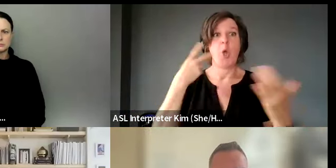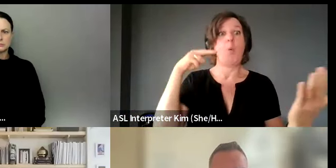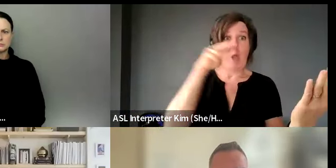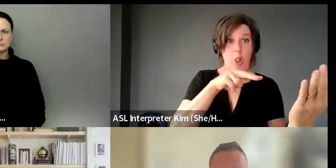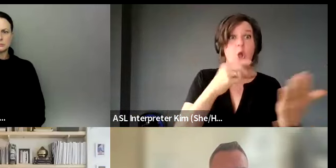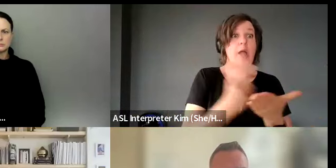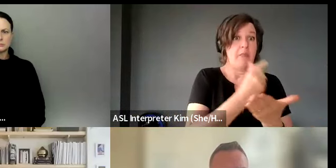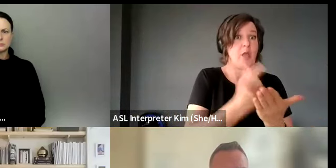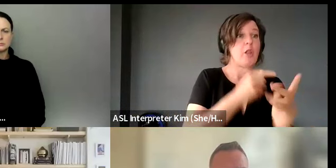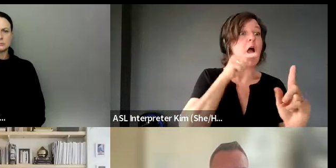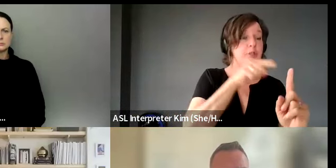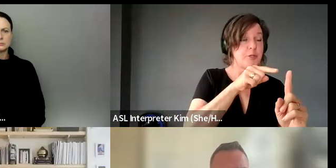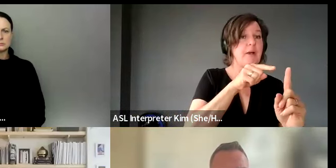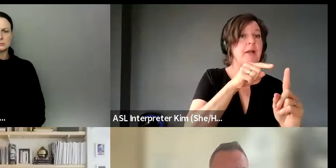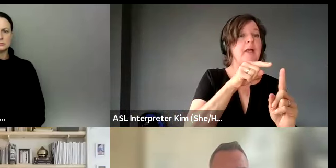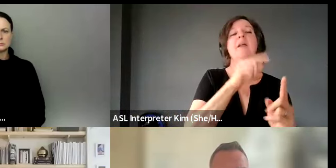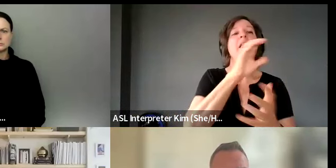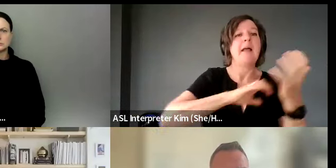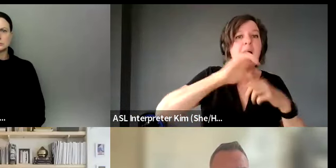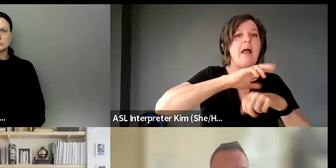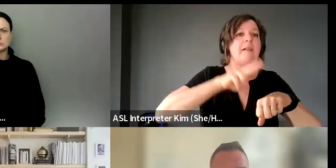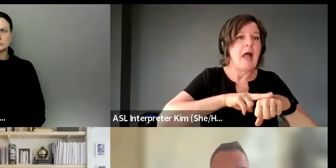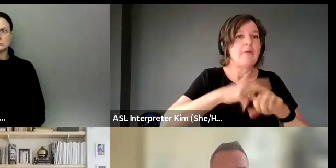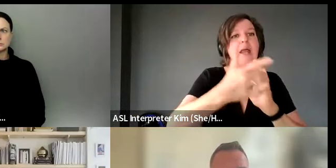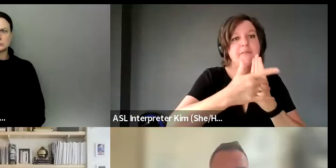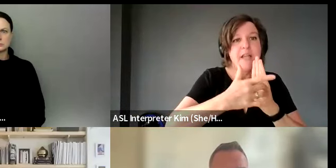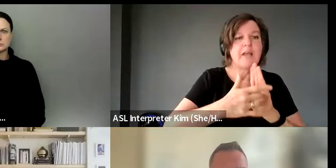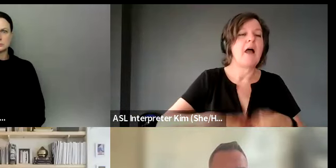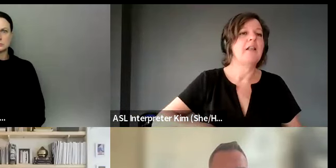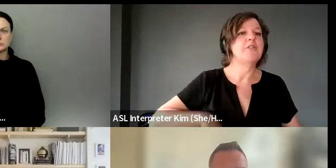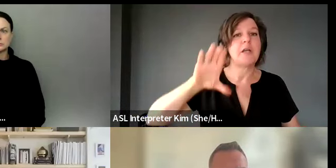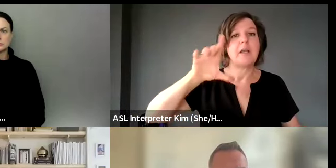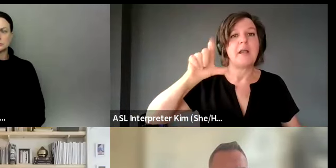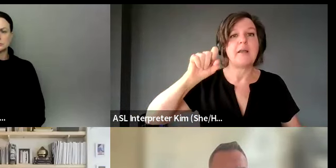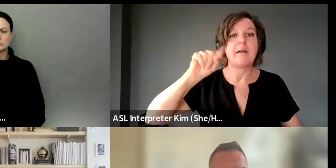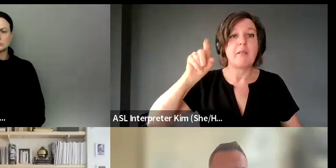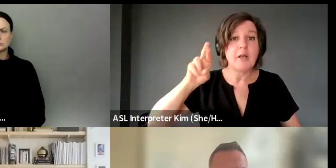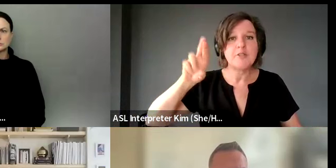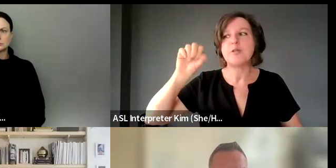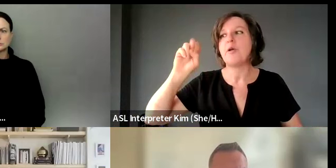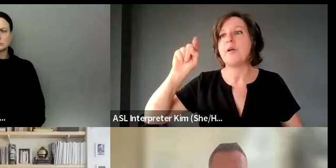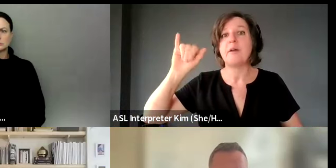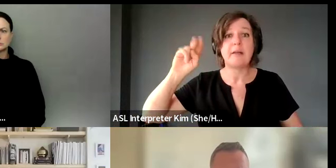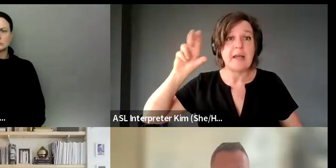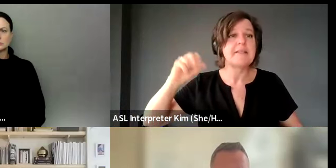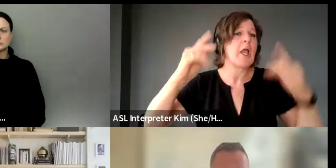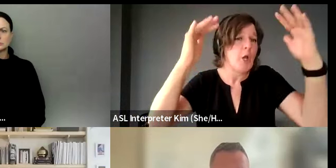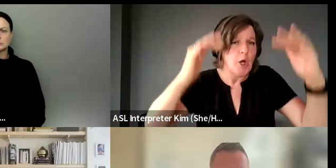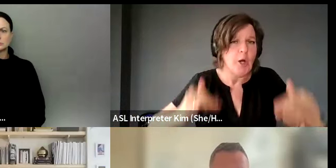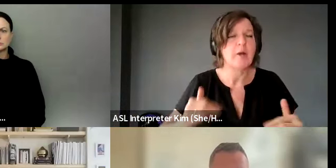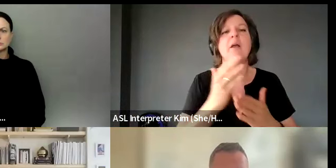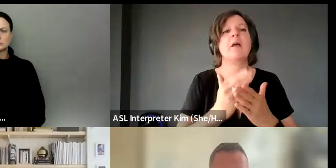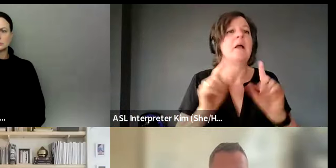again, like cloud native technology, cluster, container orchestrator, like you can just go through it, because some teams have already